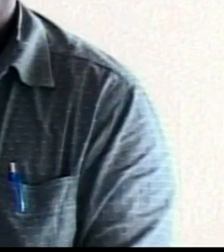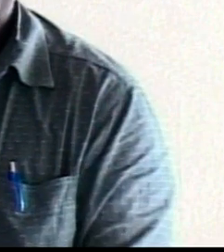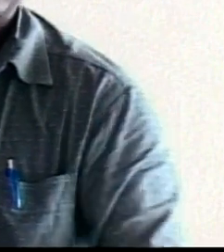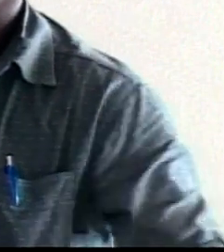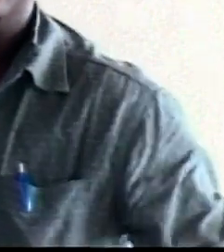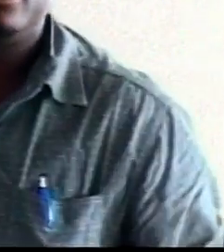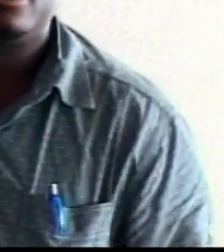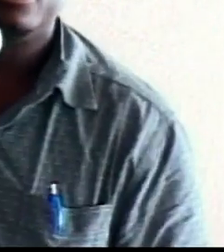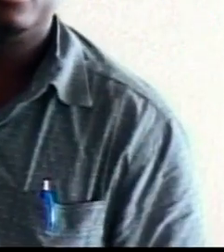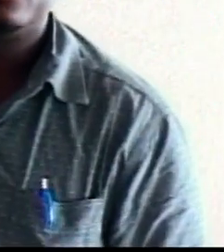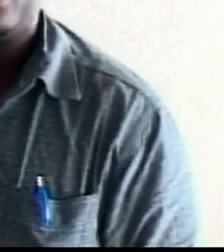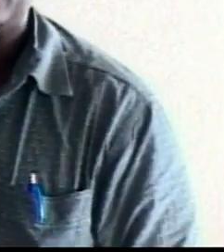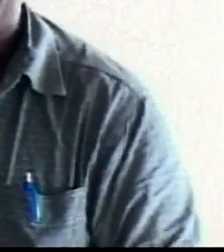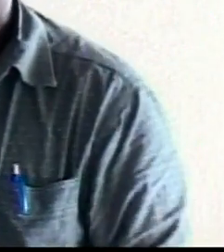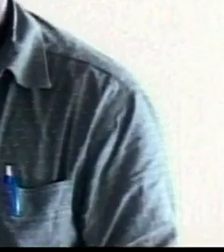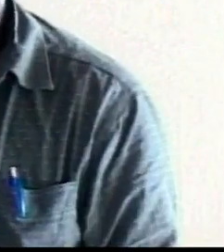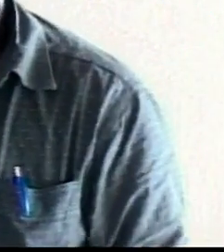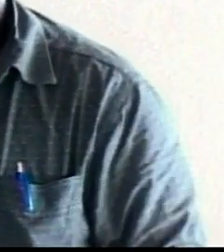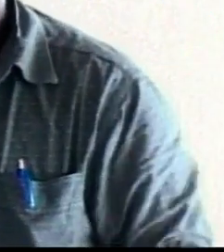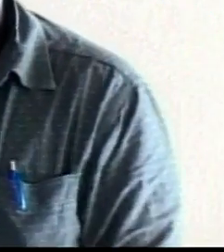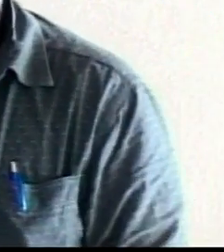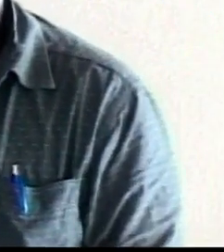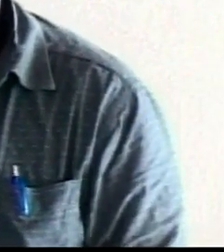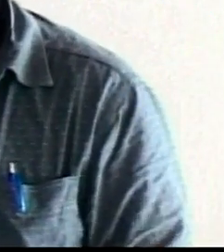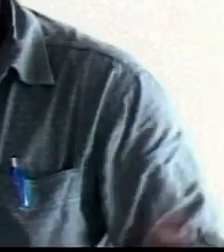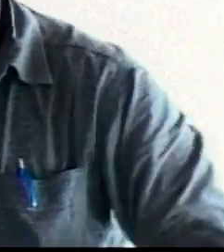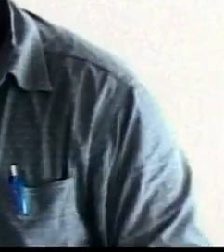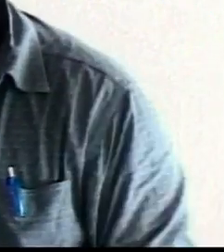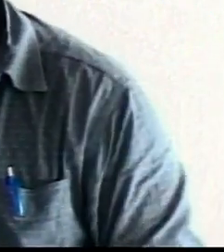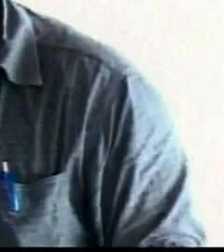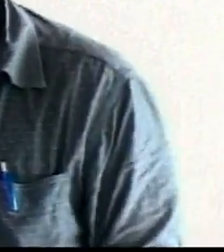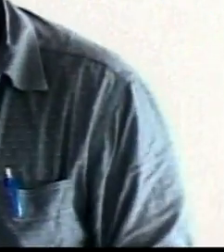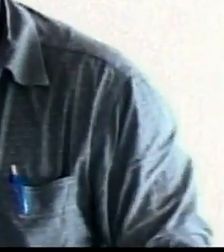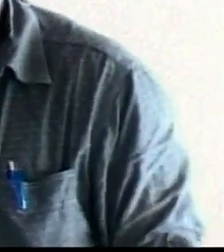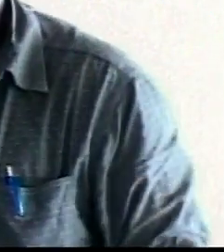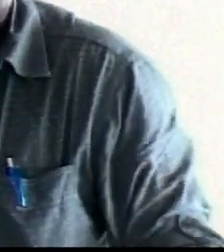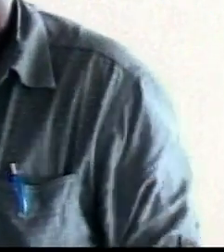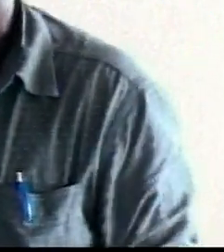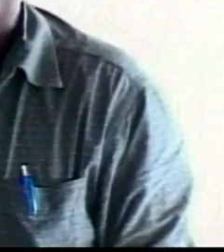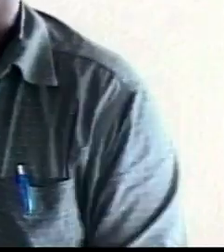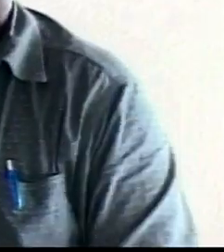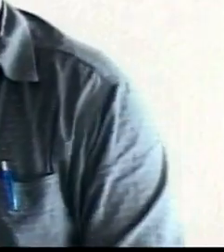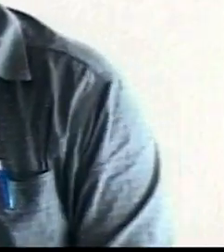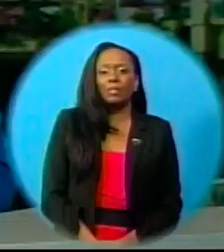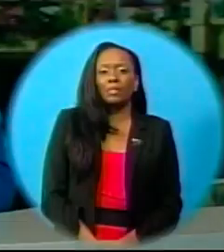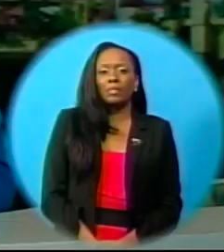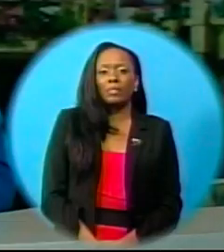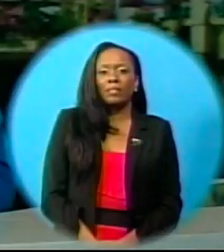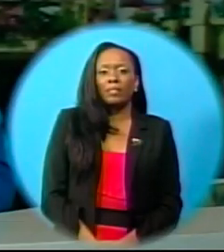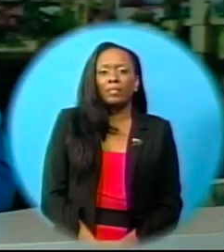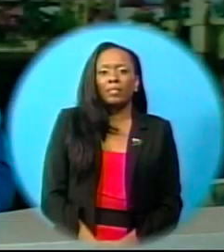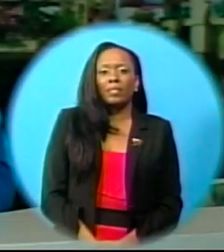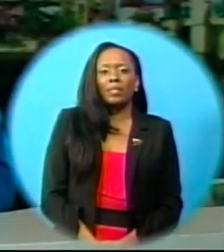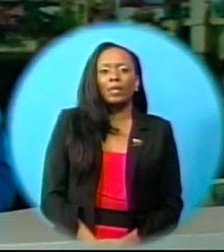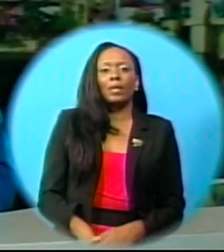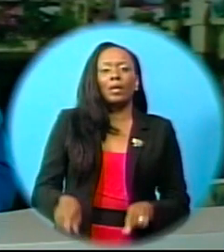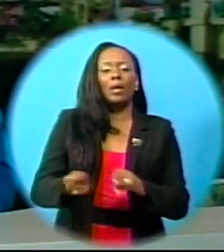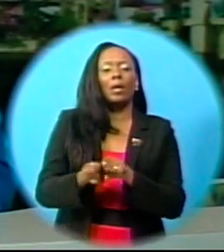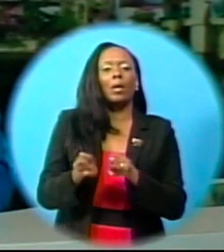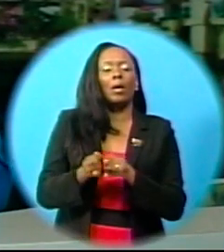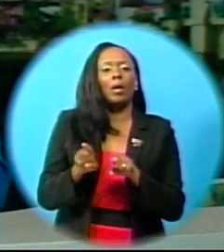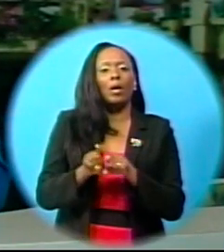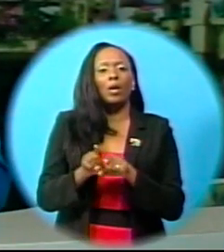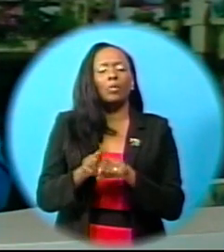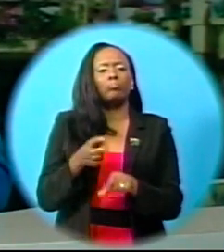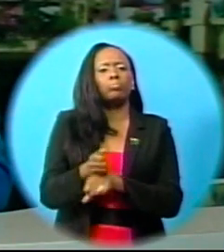the petitions start to hit big, trust me, the week after, Beijing will sort the conference and kids. Well, Billboard also